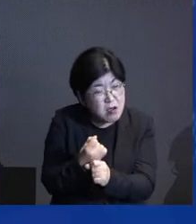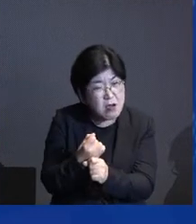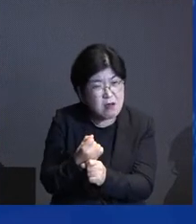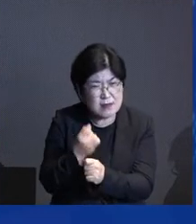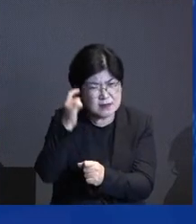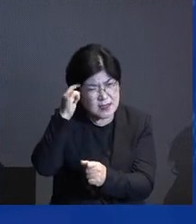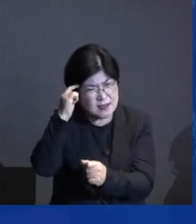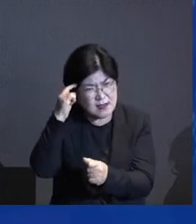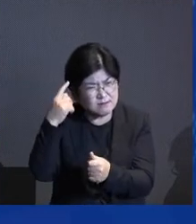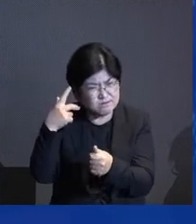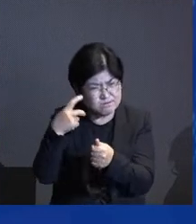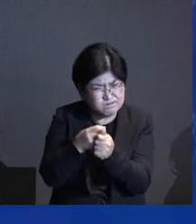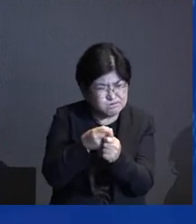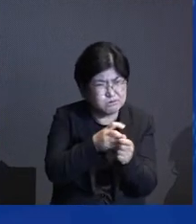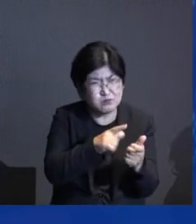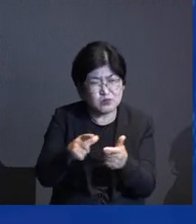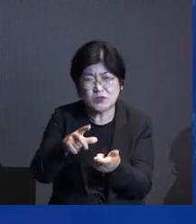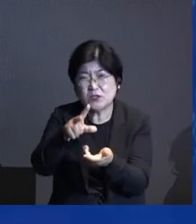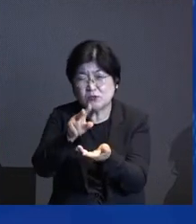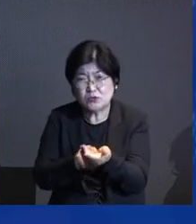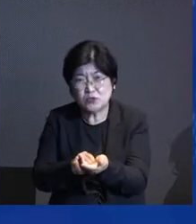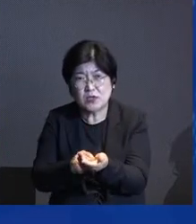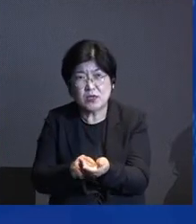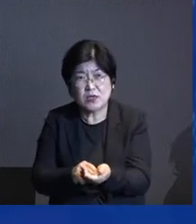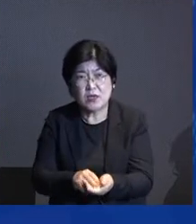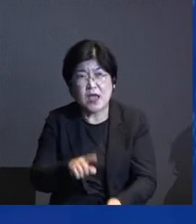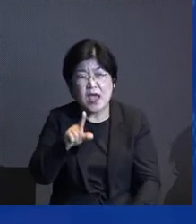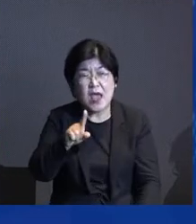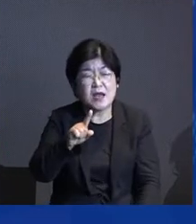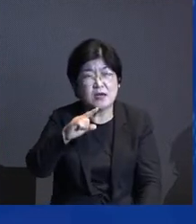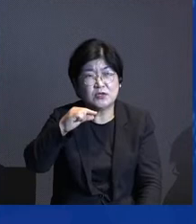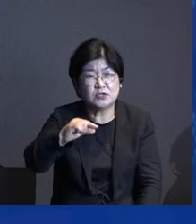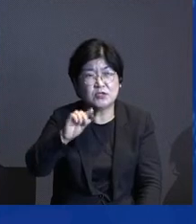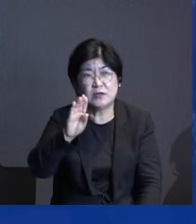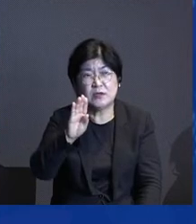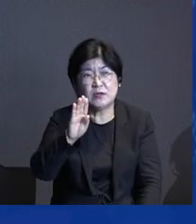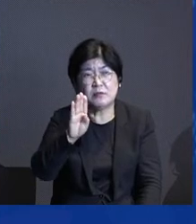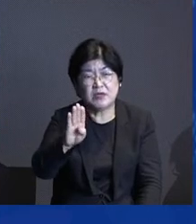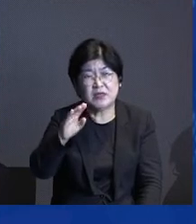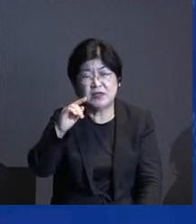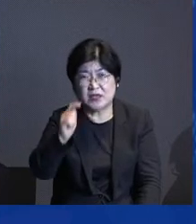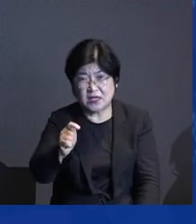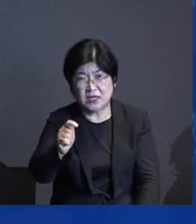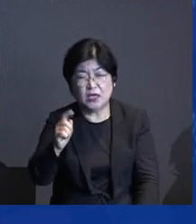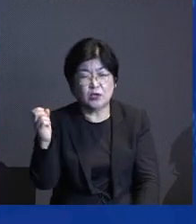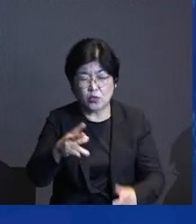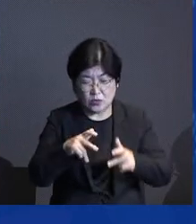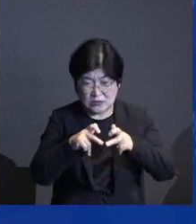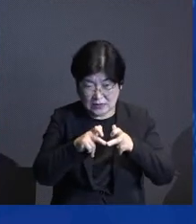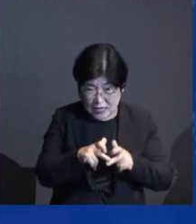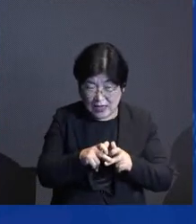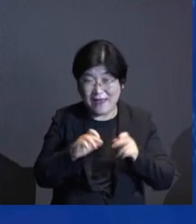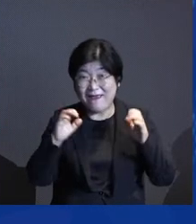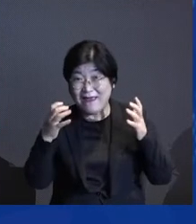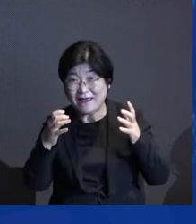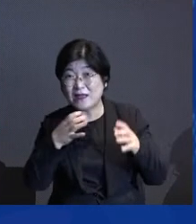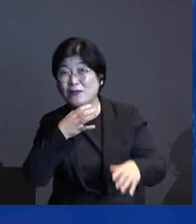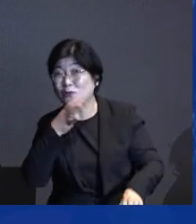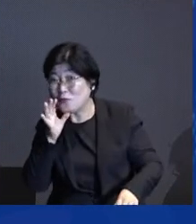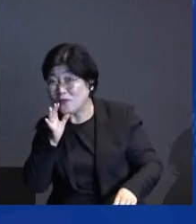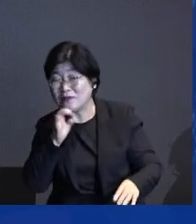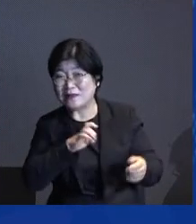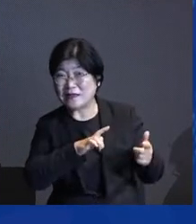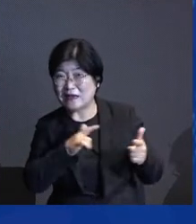the LGBTQI communities, people with disabilities, children, and older people, among others. And